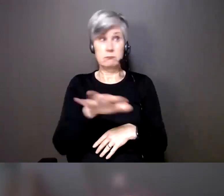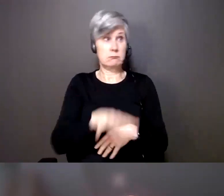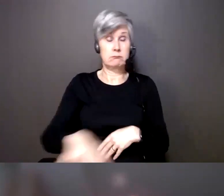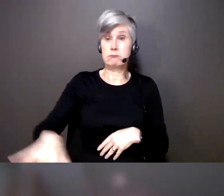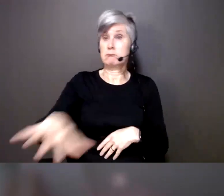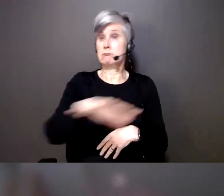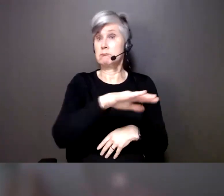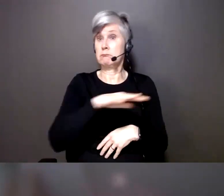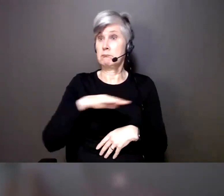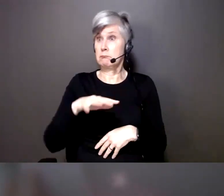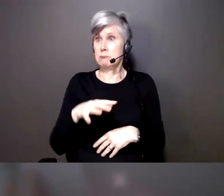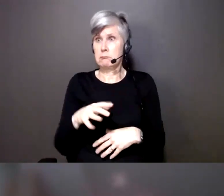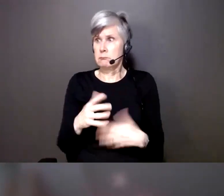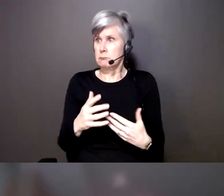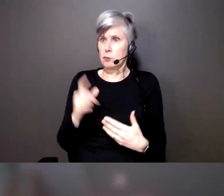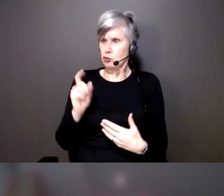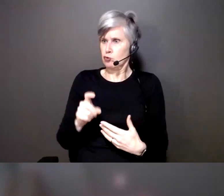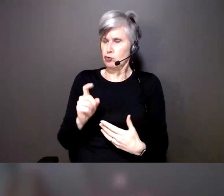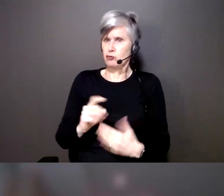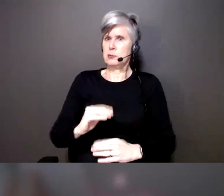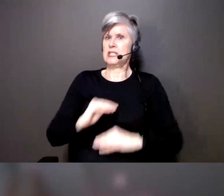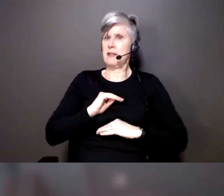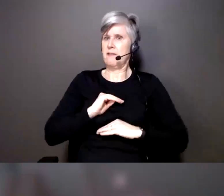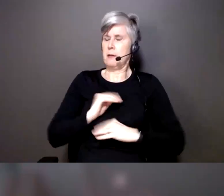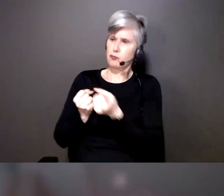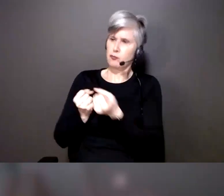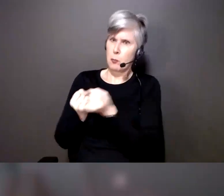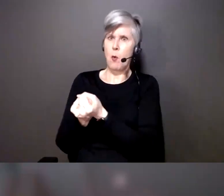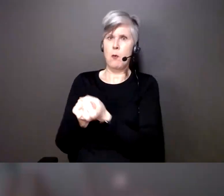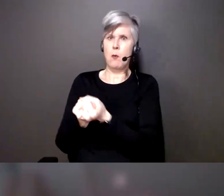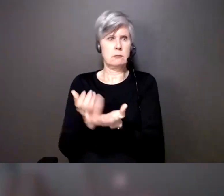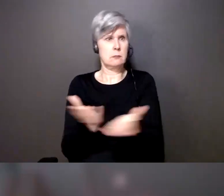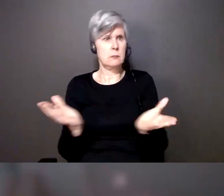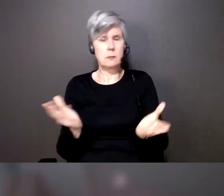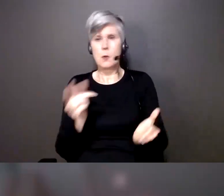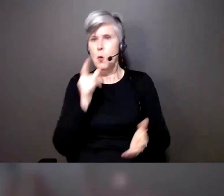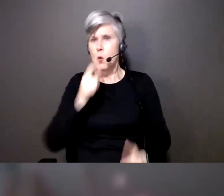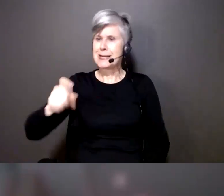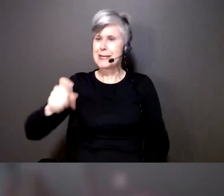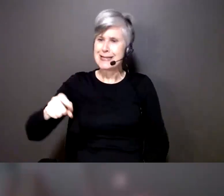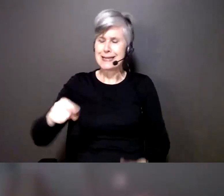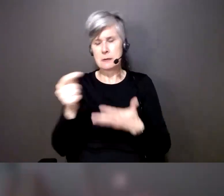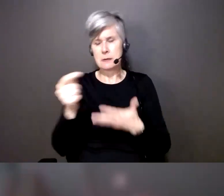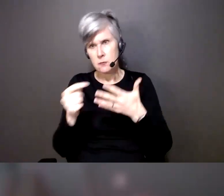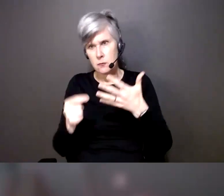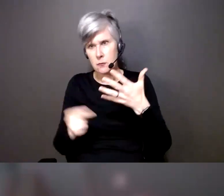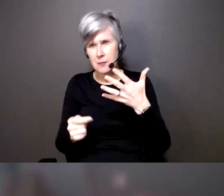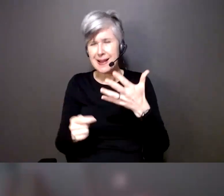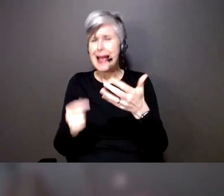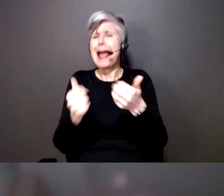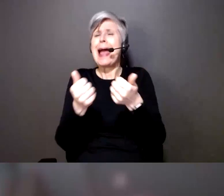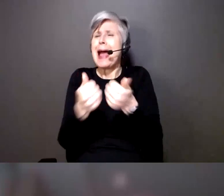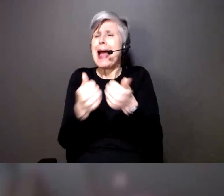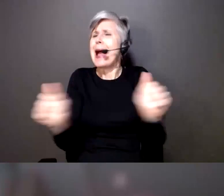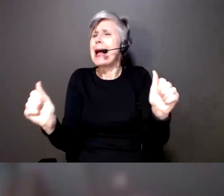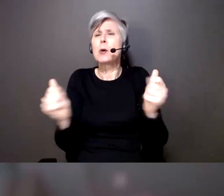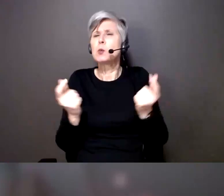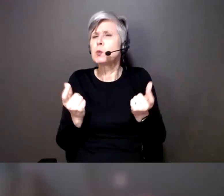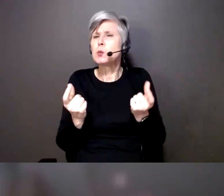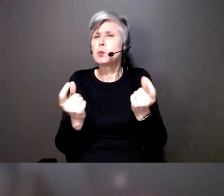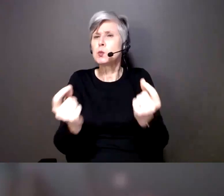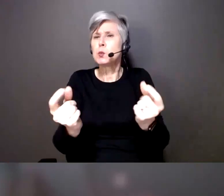with different requirements. It is about eliminating barriers, doing everything we can to